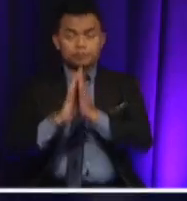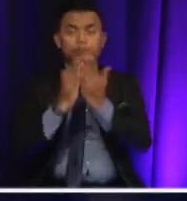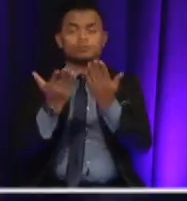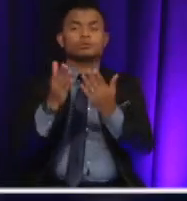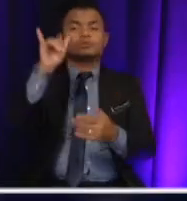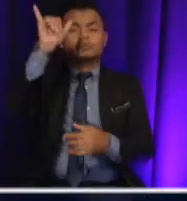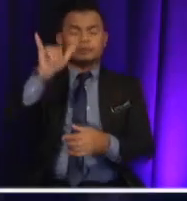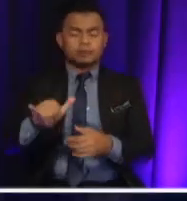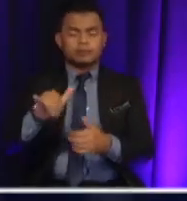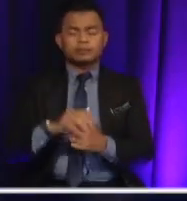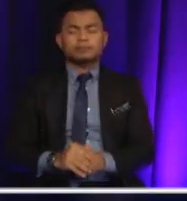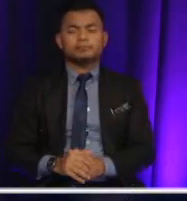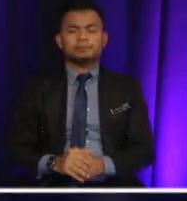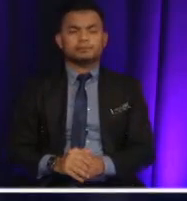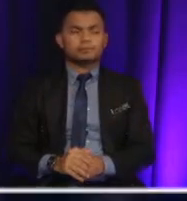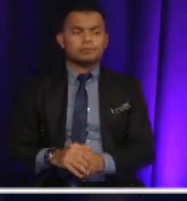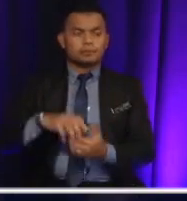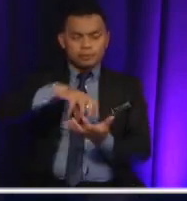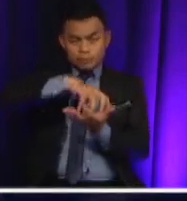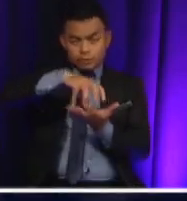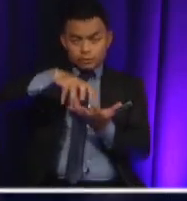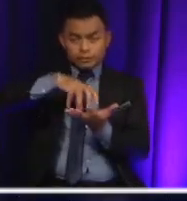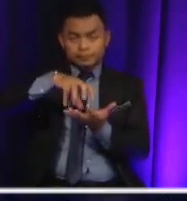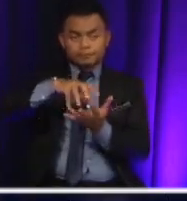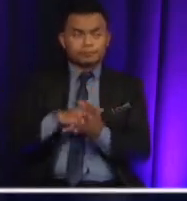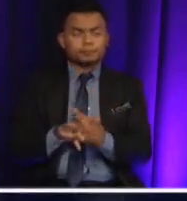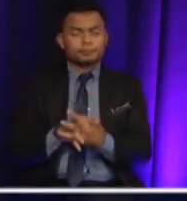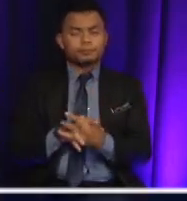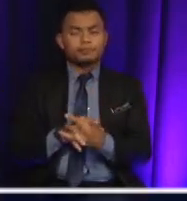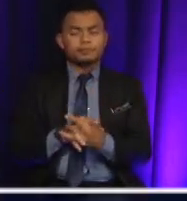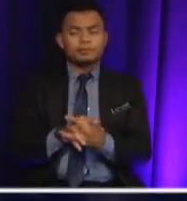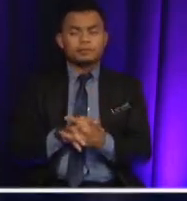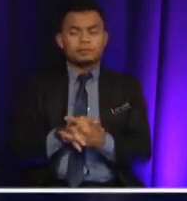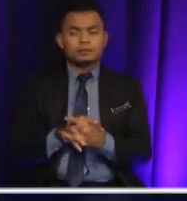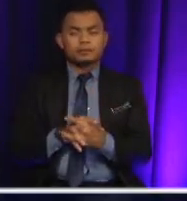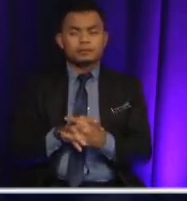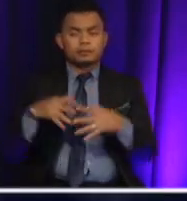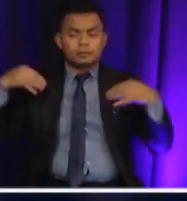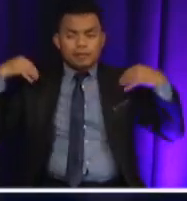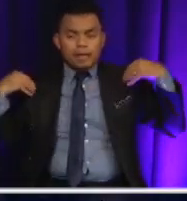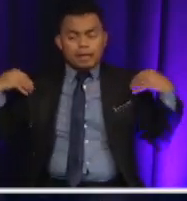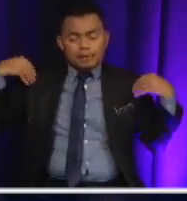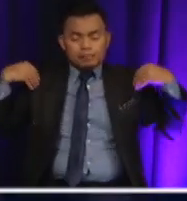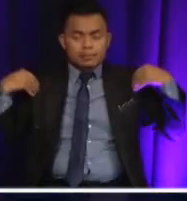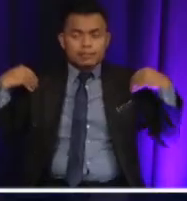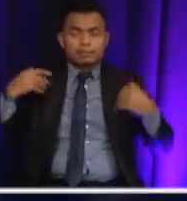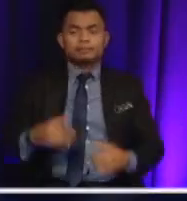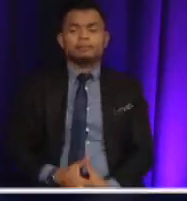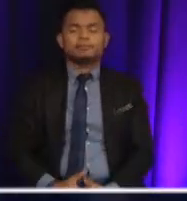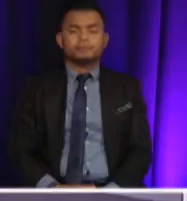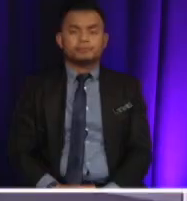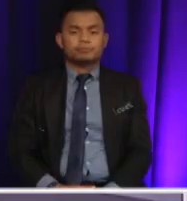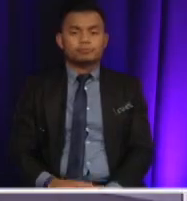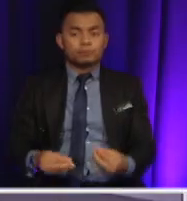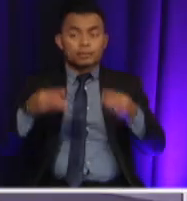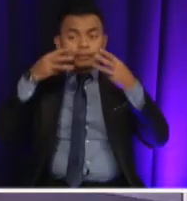stray? Is it I'm a not thing? Is it sure. an animal? It's an animal. It's not a Yes, no thing. one thinks to feed. So it's either a cat or maybe